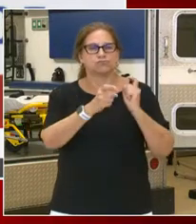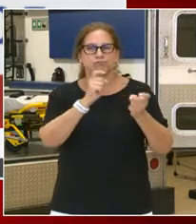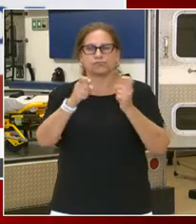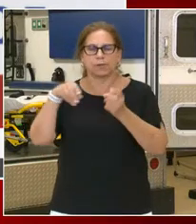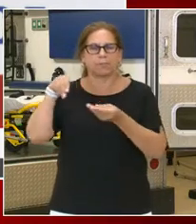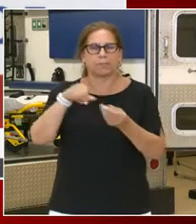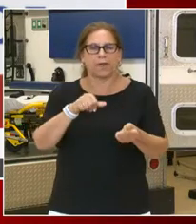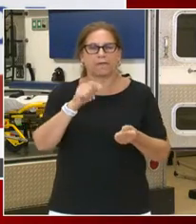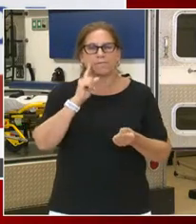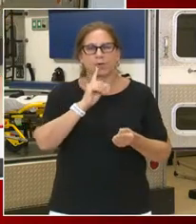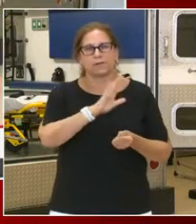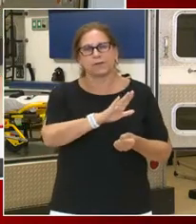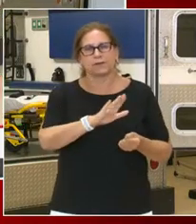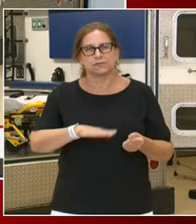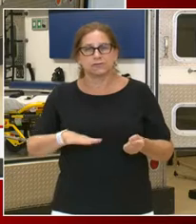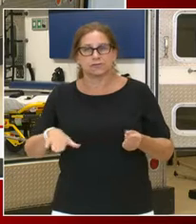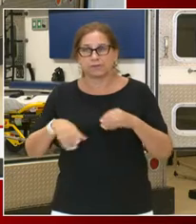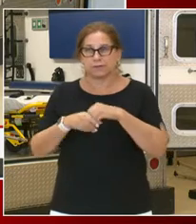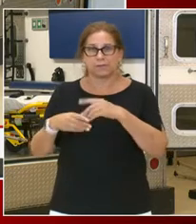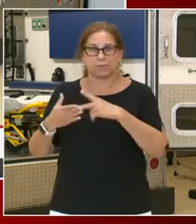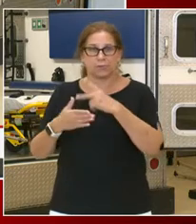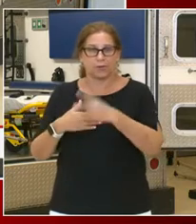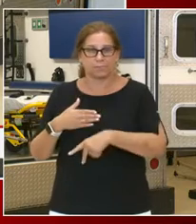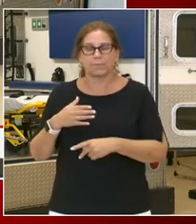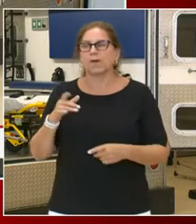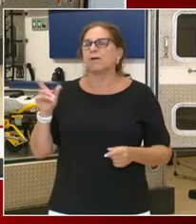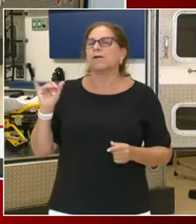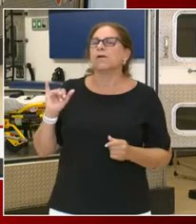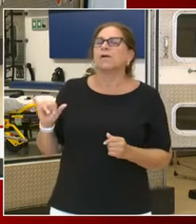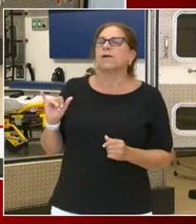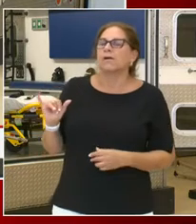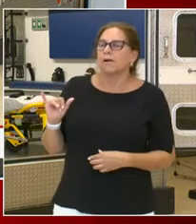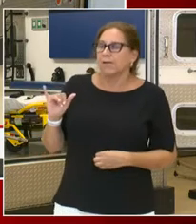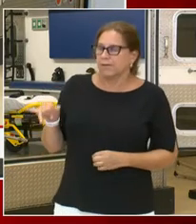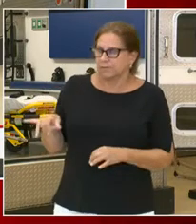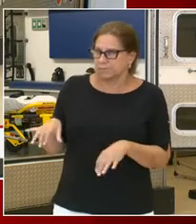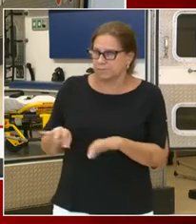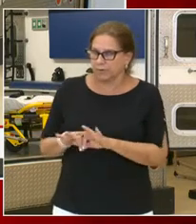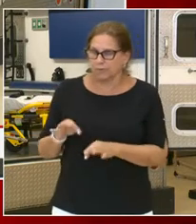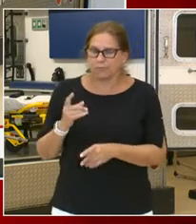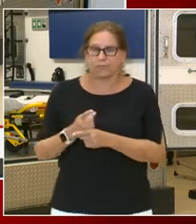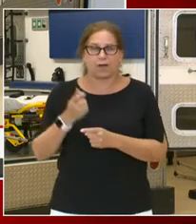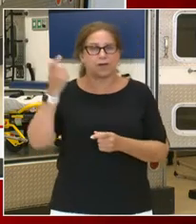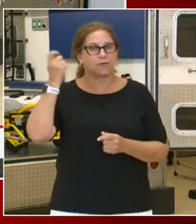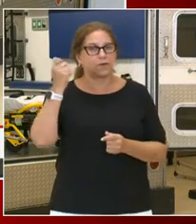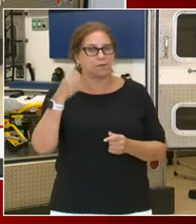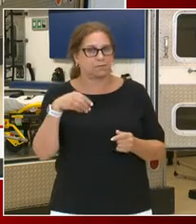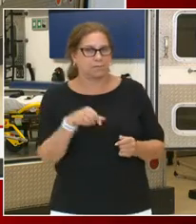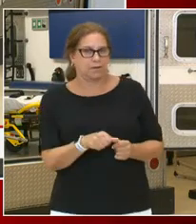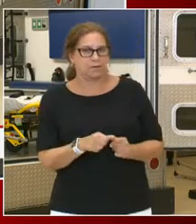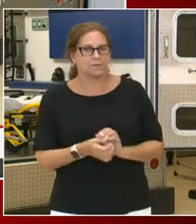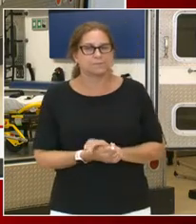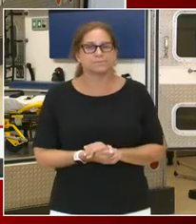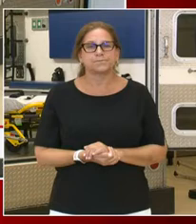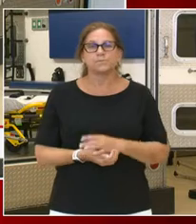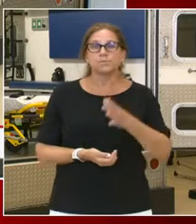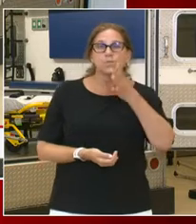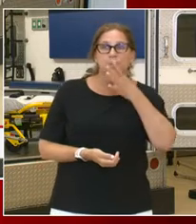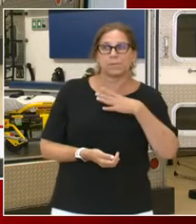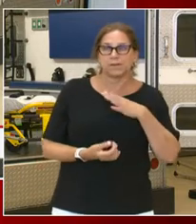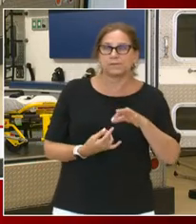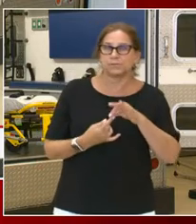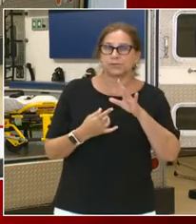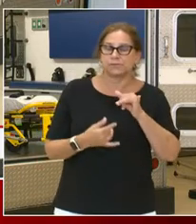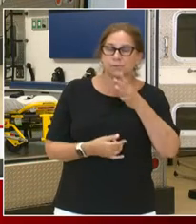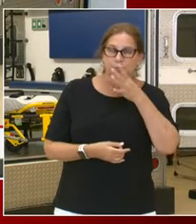for our city. Yes, very, very important. Again, we know that women have just been disproportionately impacted by the workforce impacts